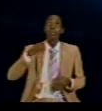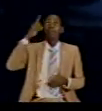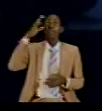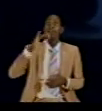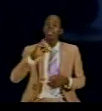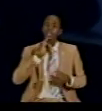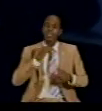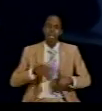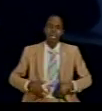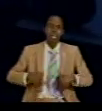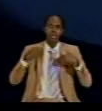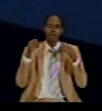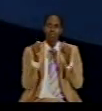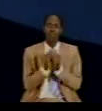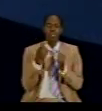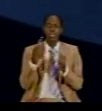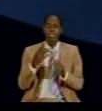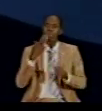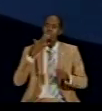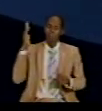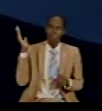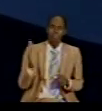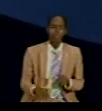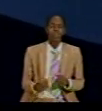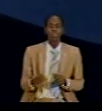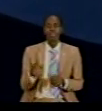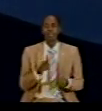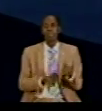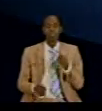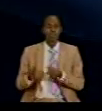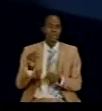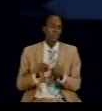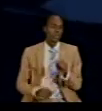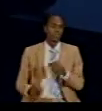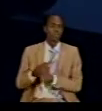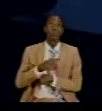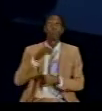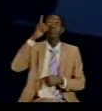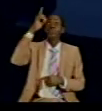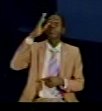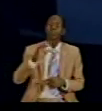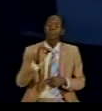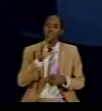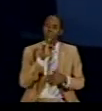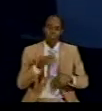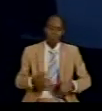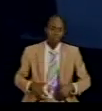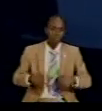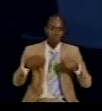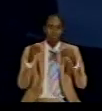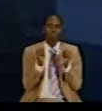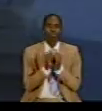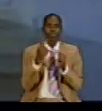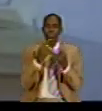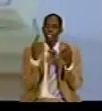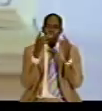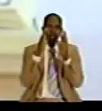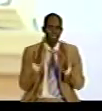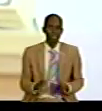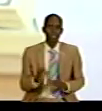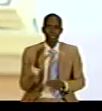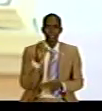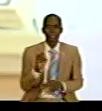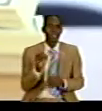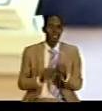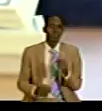is angry with the wicked. God is angry with the sinner. It's not